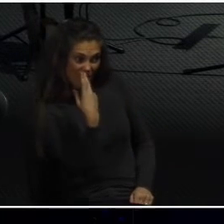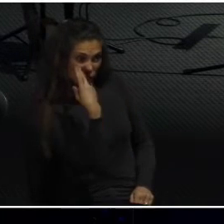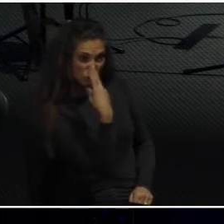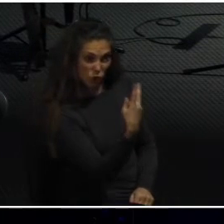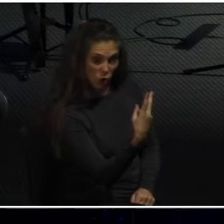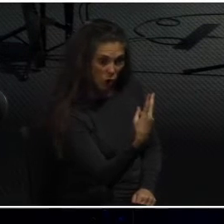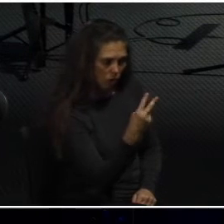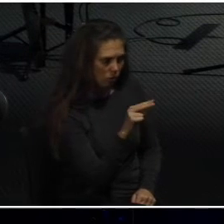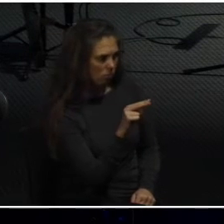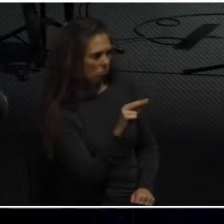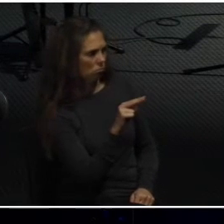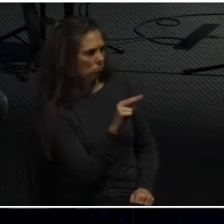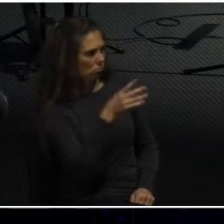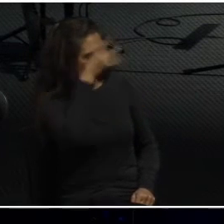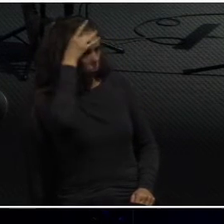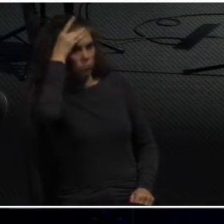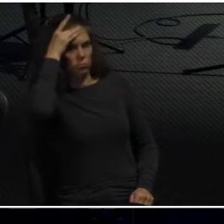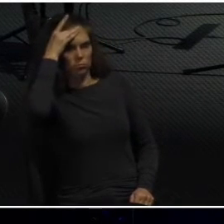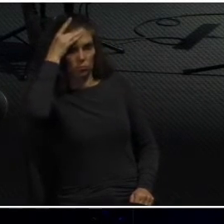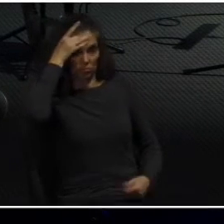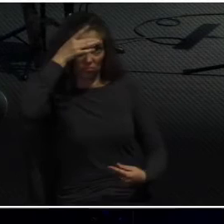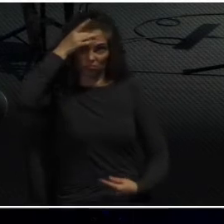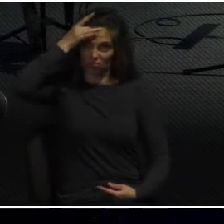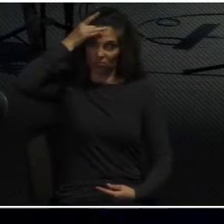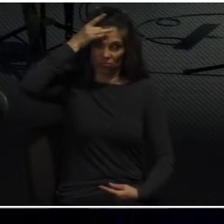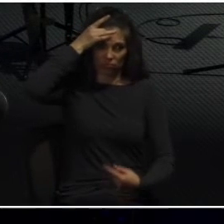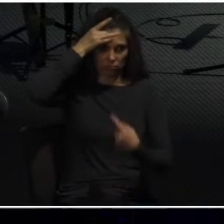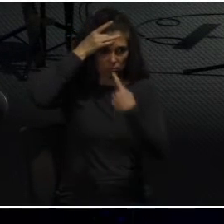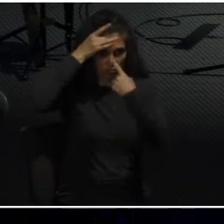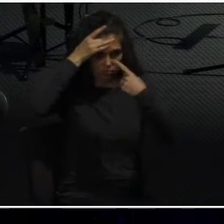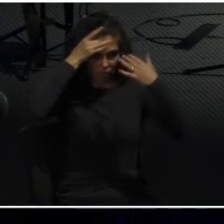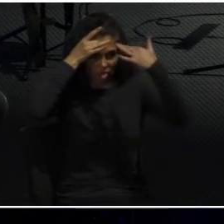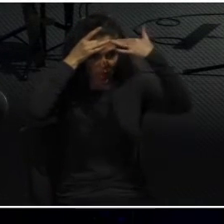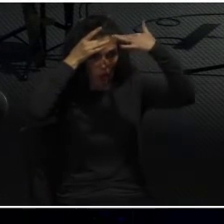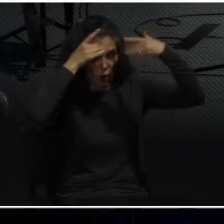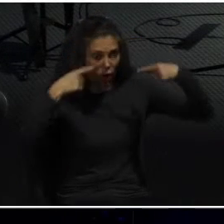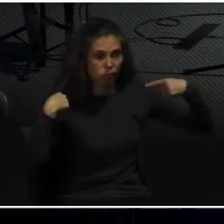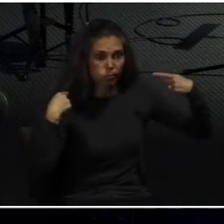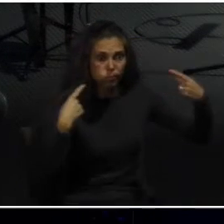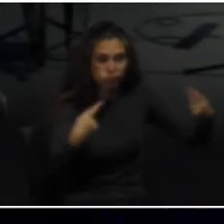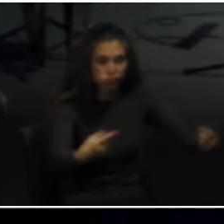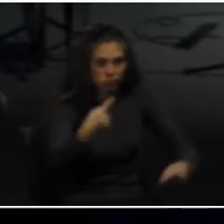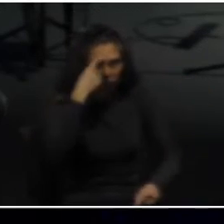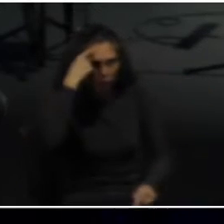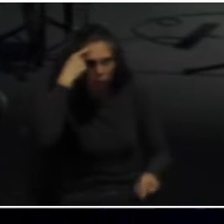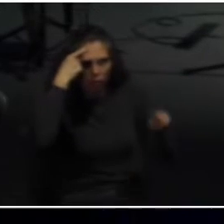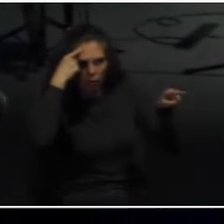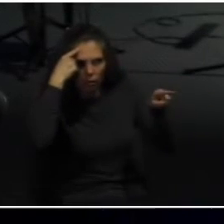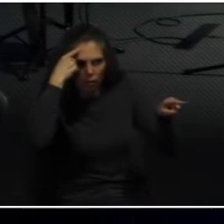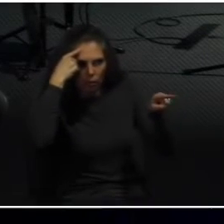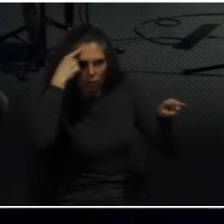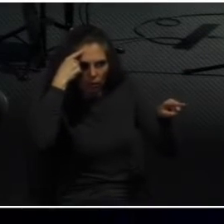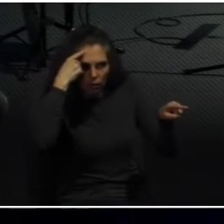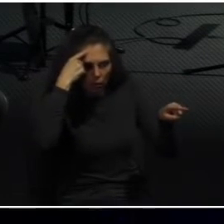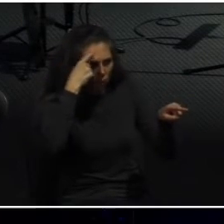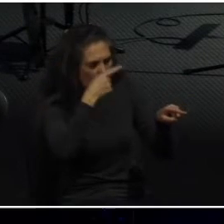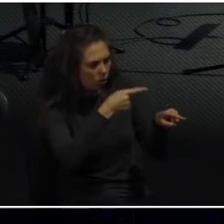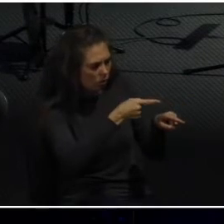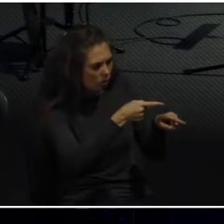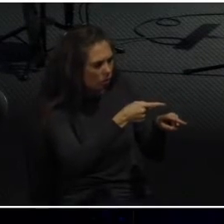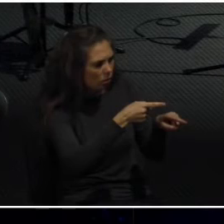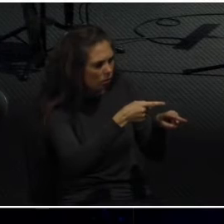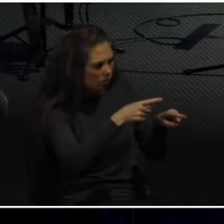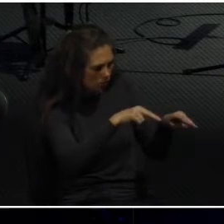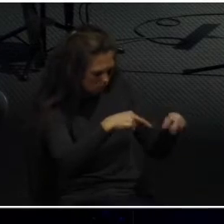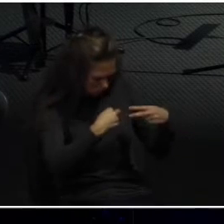And as time has gone on, I've become more aware of my own sinfulness, my own brokenness. I've accumulated my own wounds